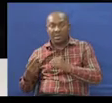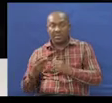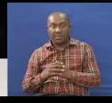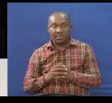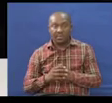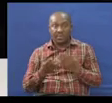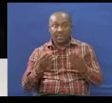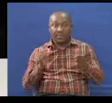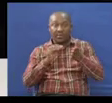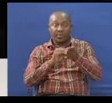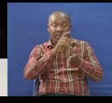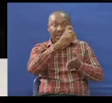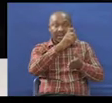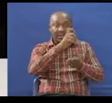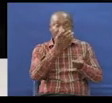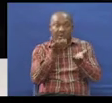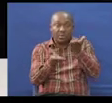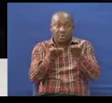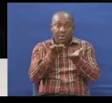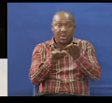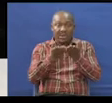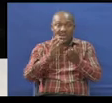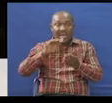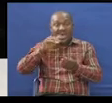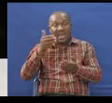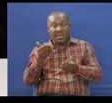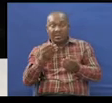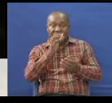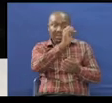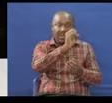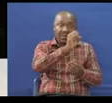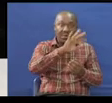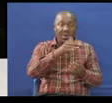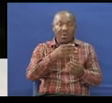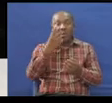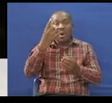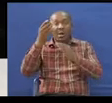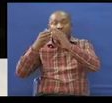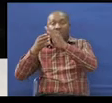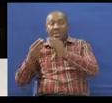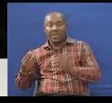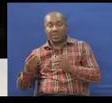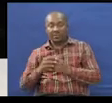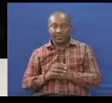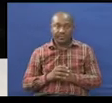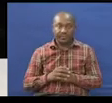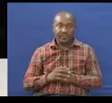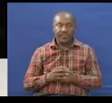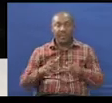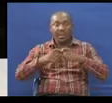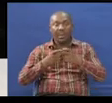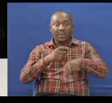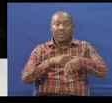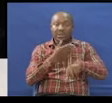will balance the equation. Either 0 or 1 over 3. But not only that, sometimes you may be given